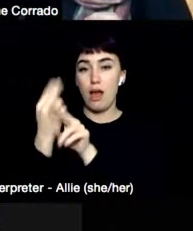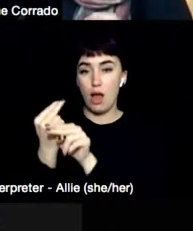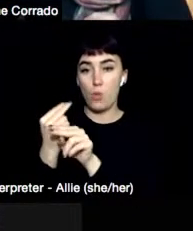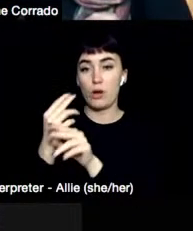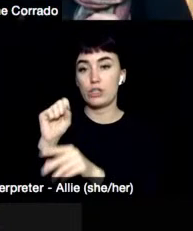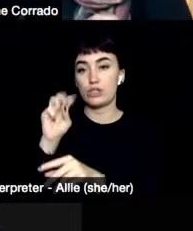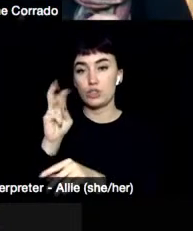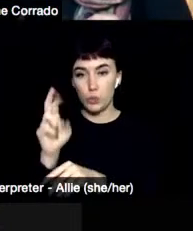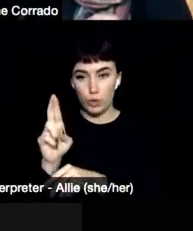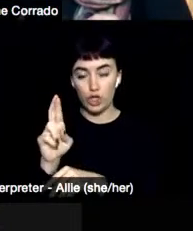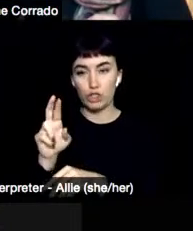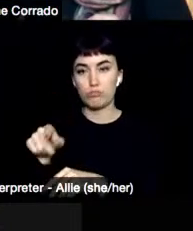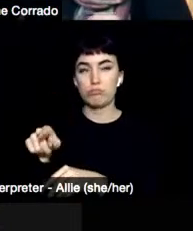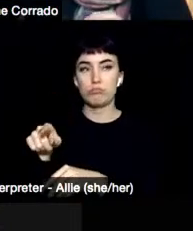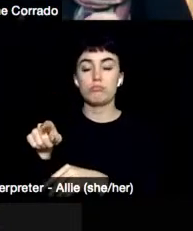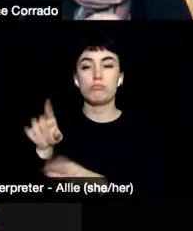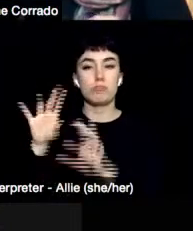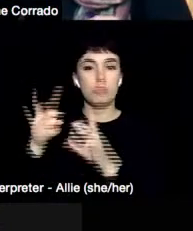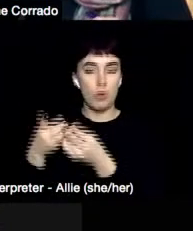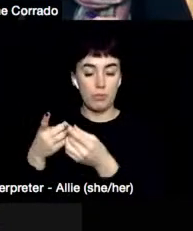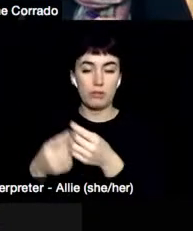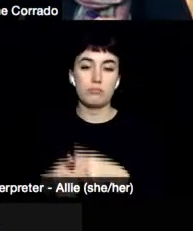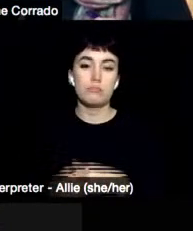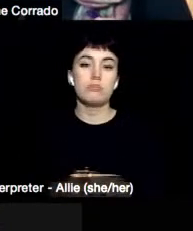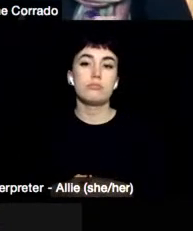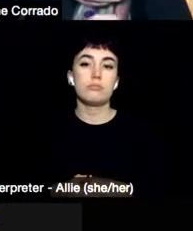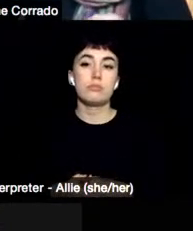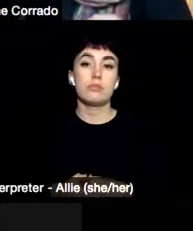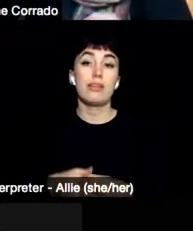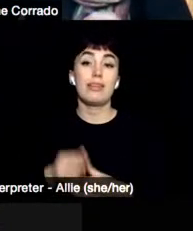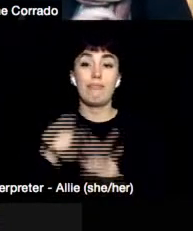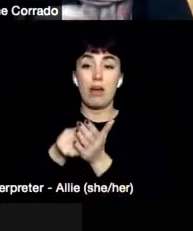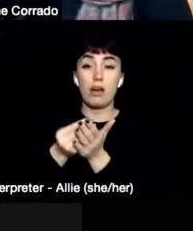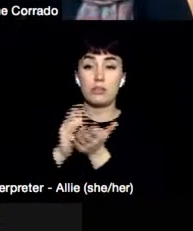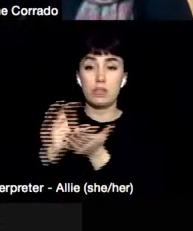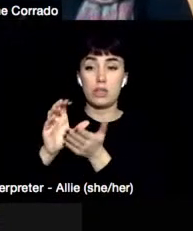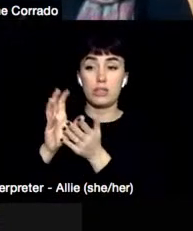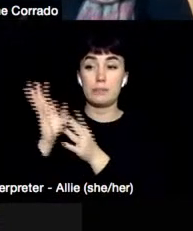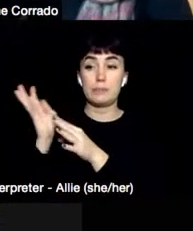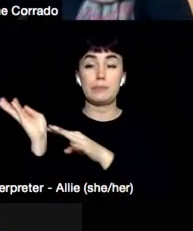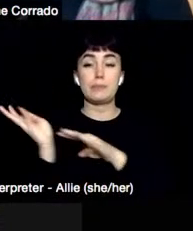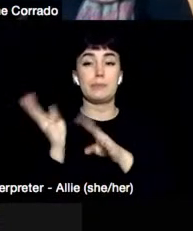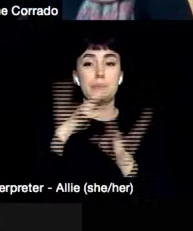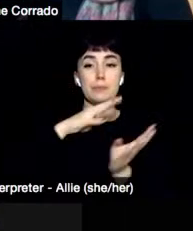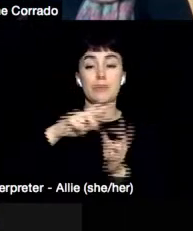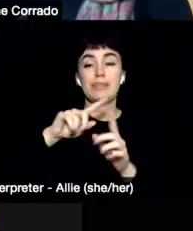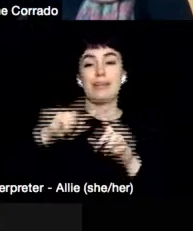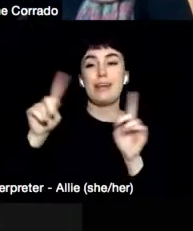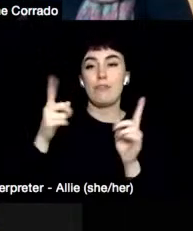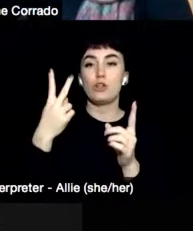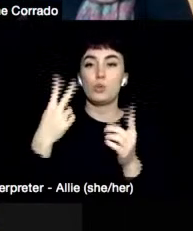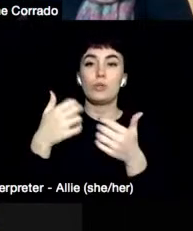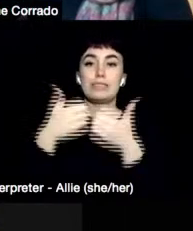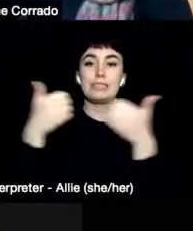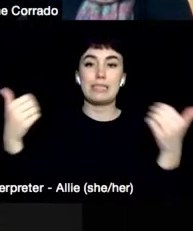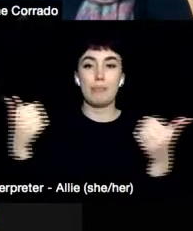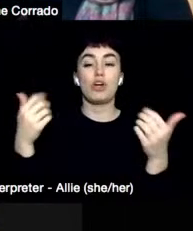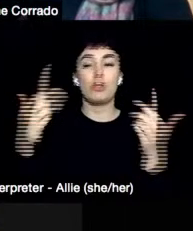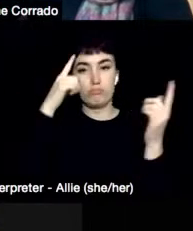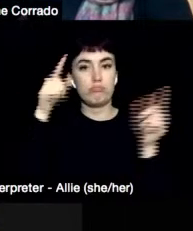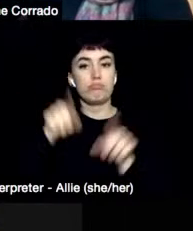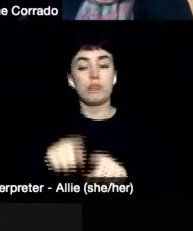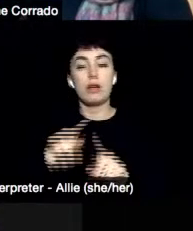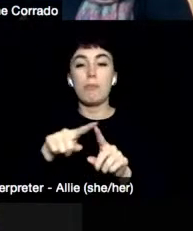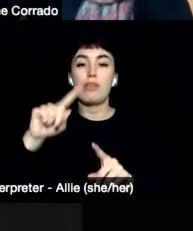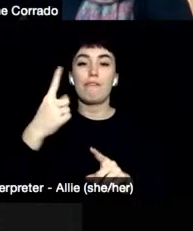sewer department. The funding streams are a little bit different and they're two separate resolutions, but since we got the first one